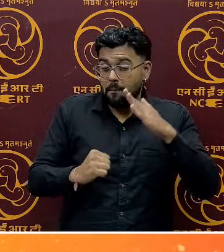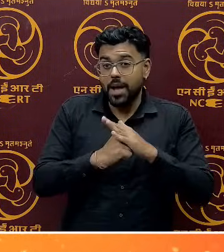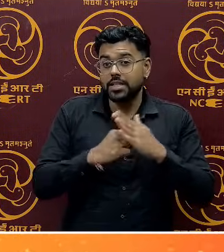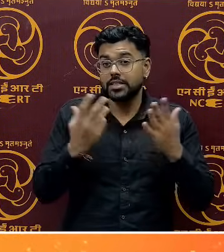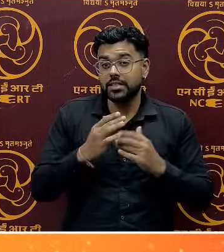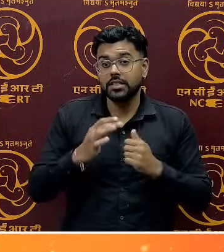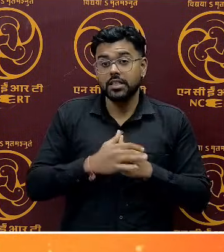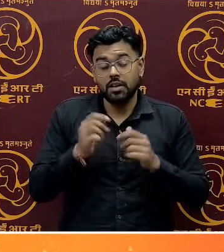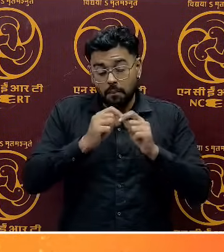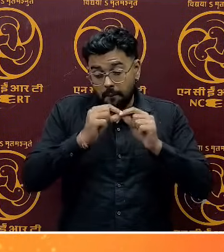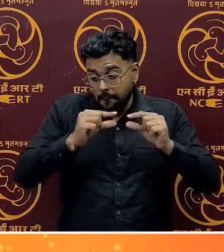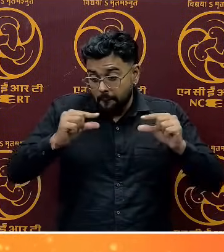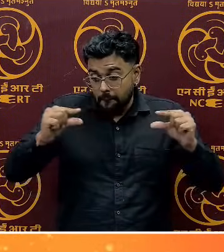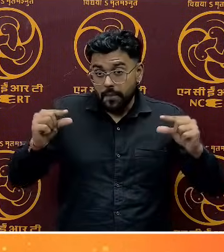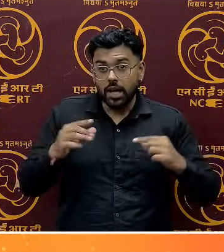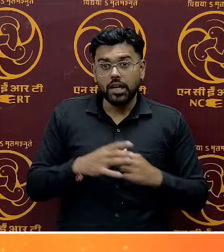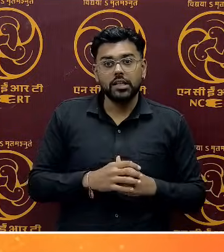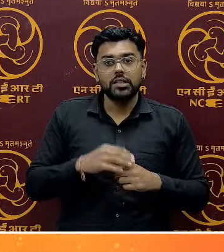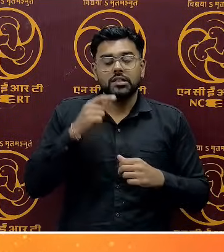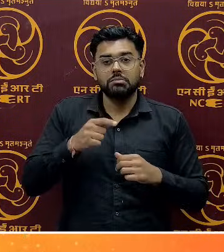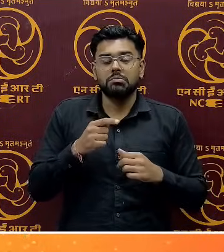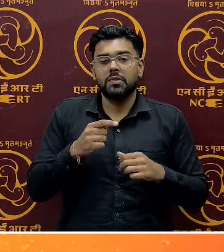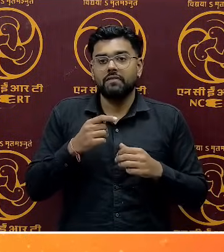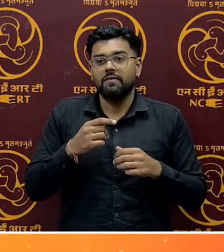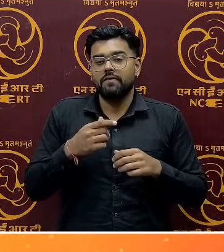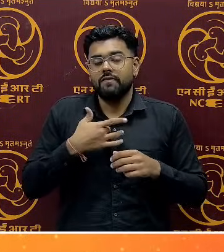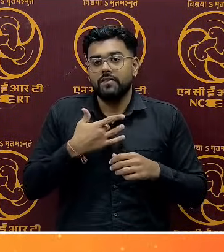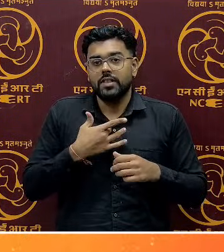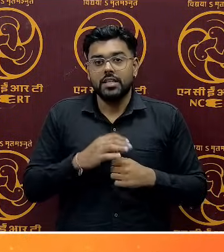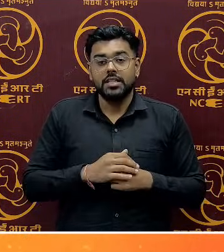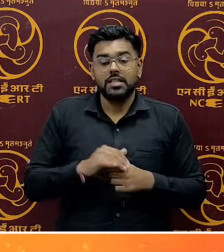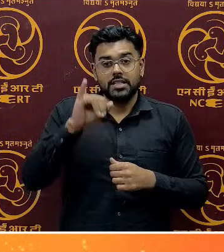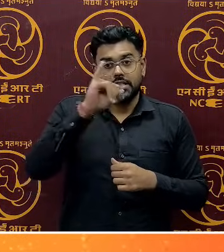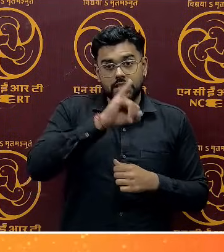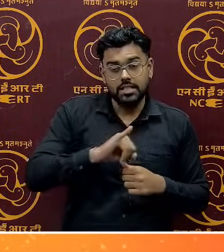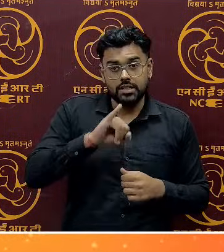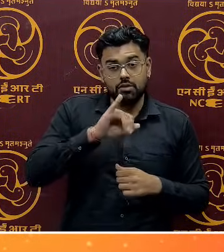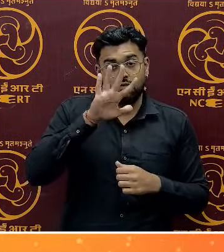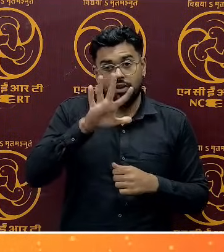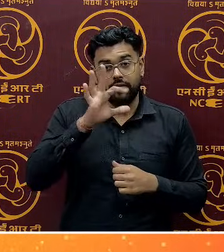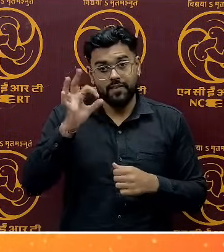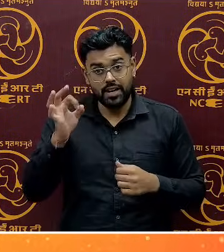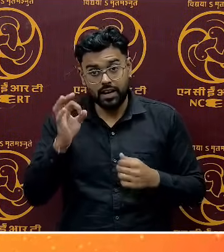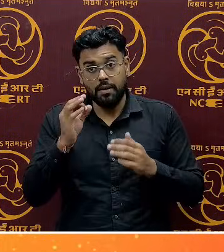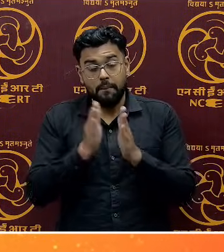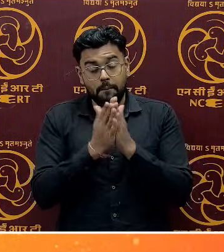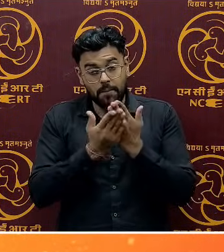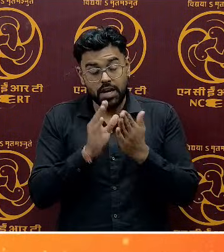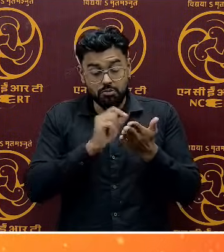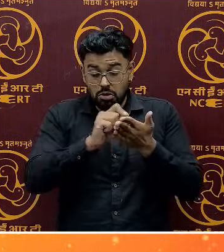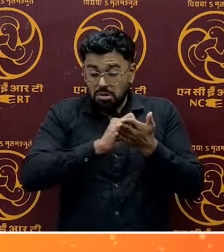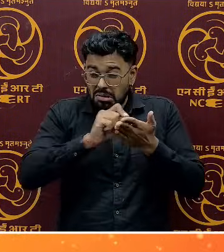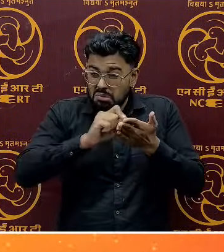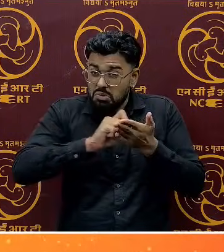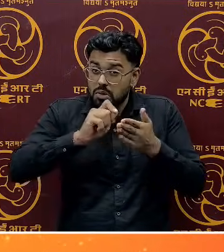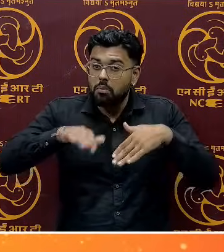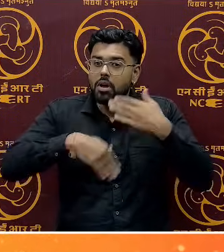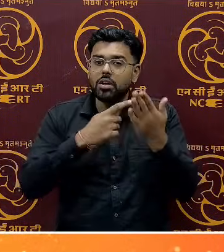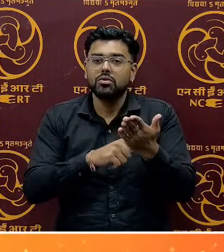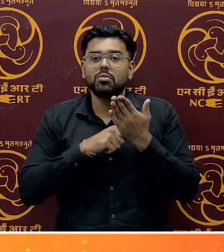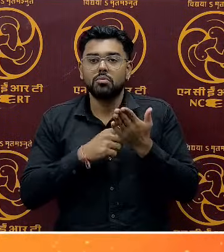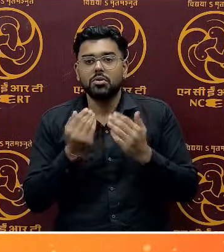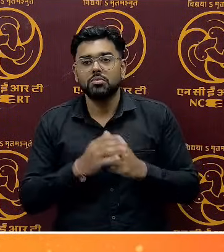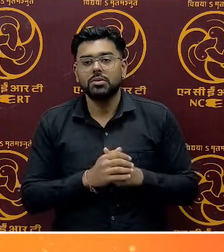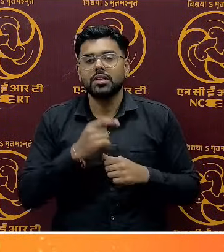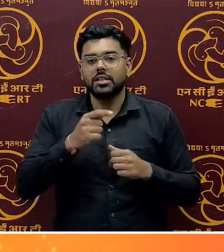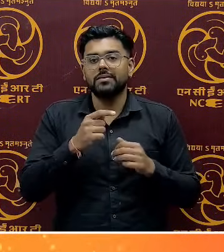so large that it would take around 6,500 pages to write it. So, they could only write